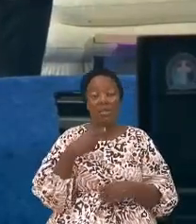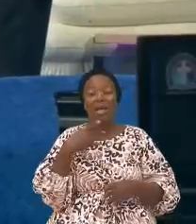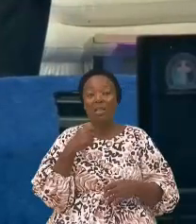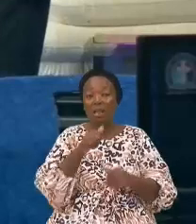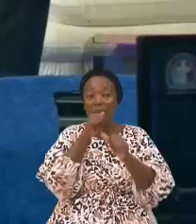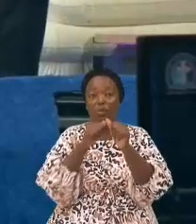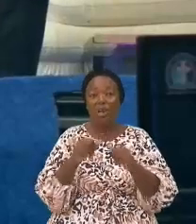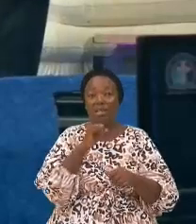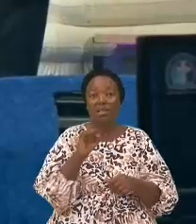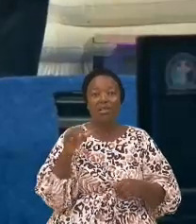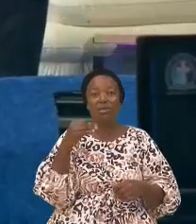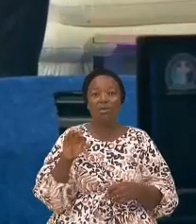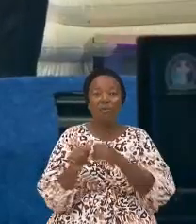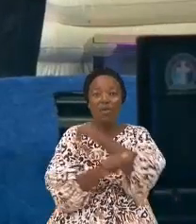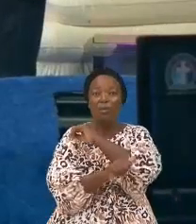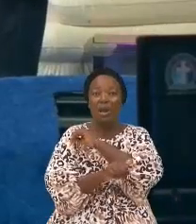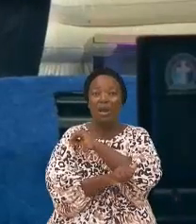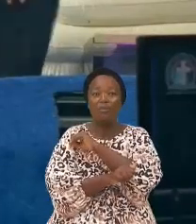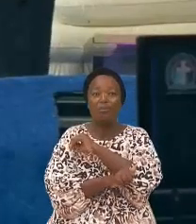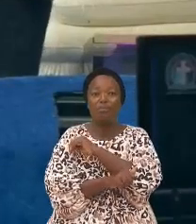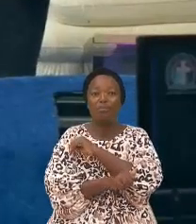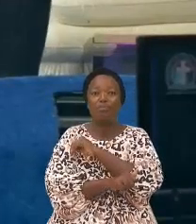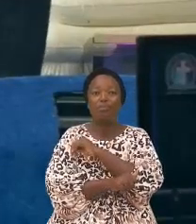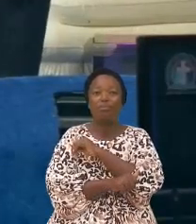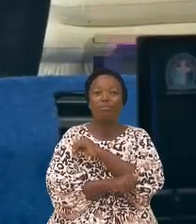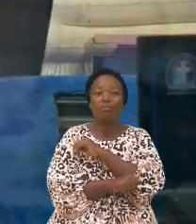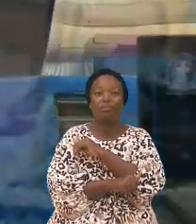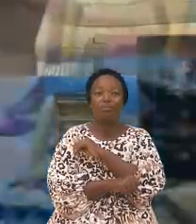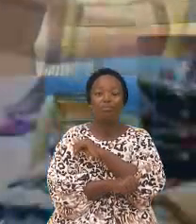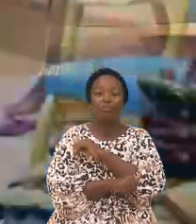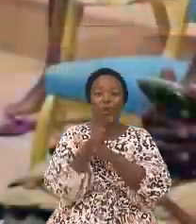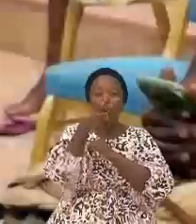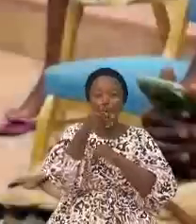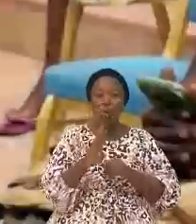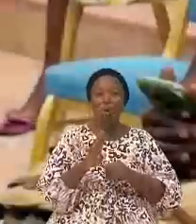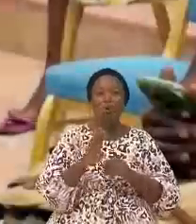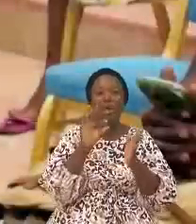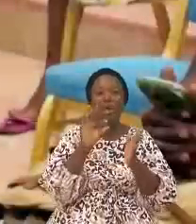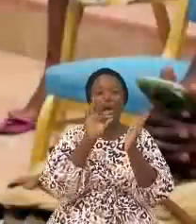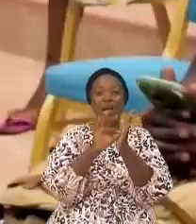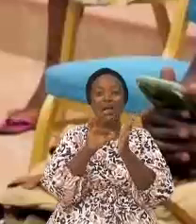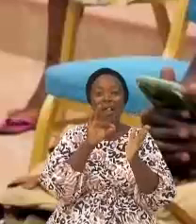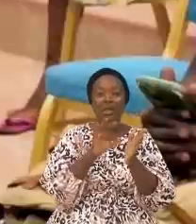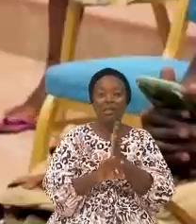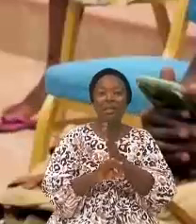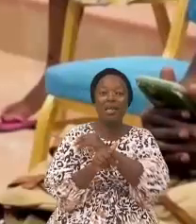our curse away. And now he says, the blessing of Abraham.